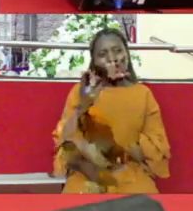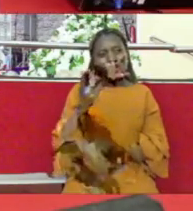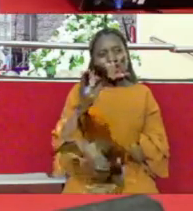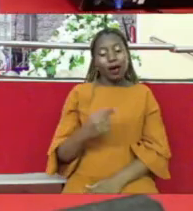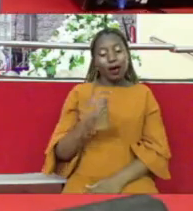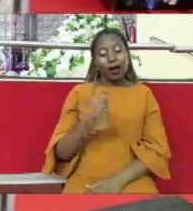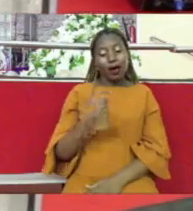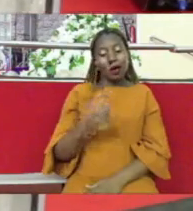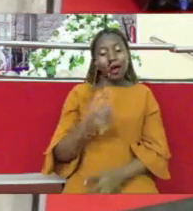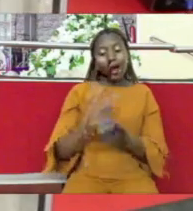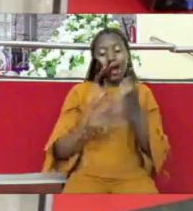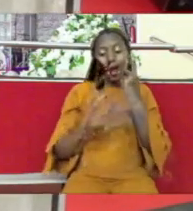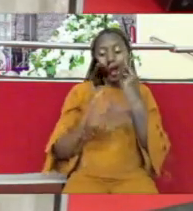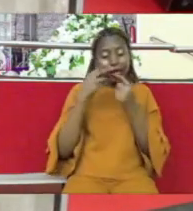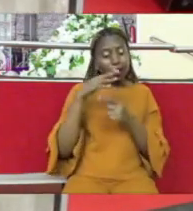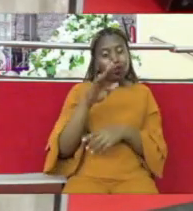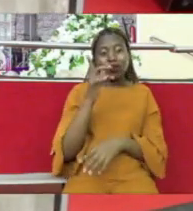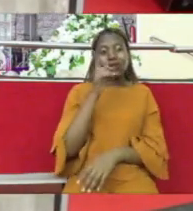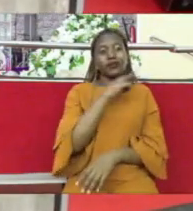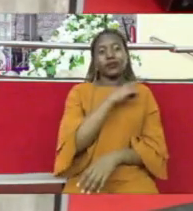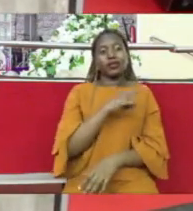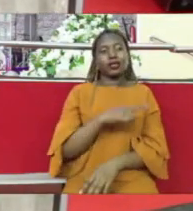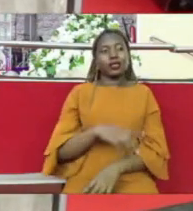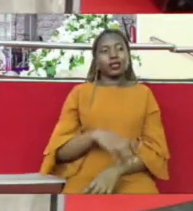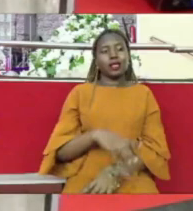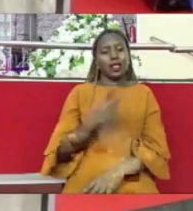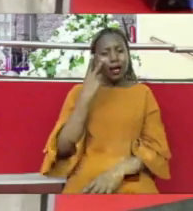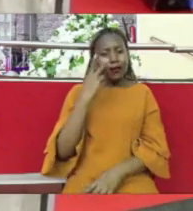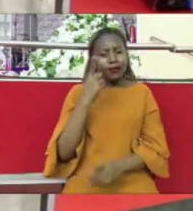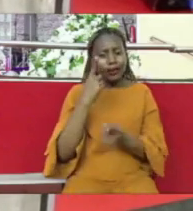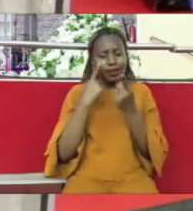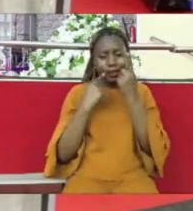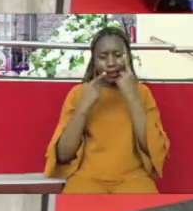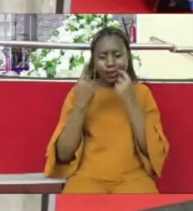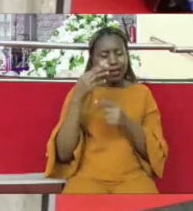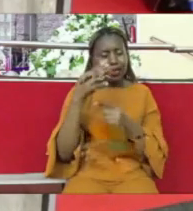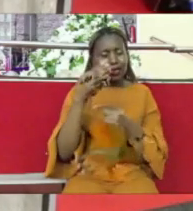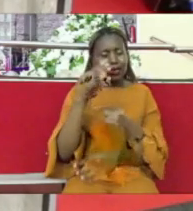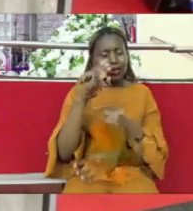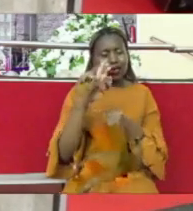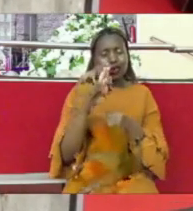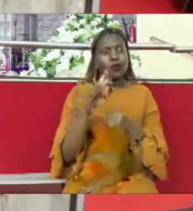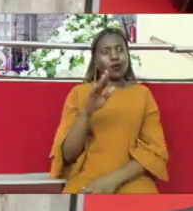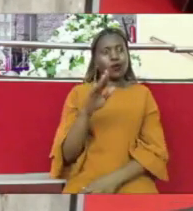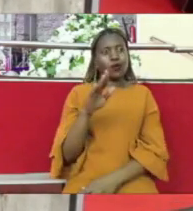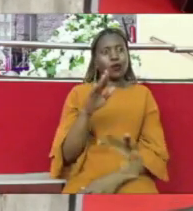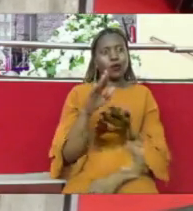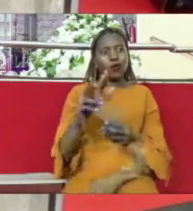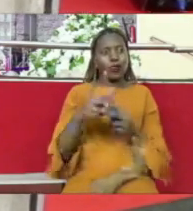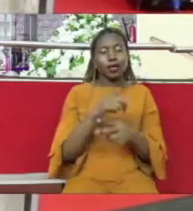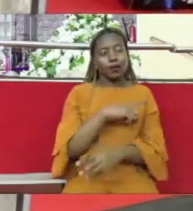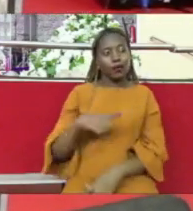come. Nimeona kilio chako njoo. I have seen your tears come. Nimeona machozi yako njoo. Praise the name of the Lord. Amen.